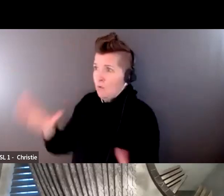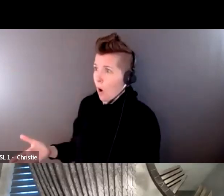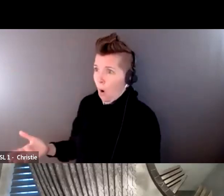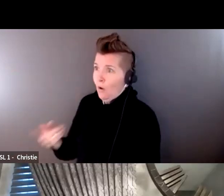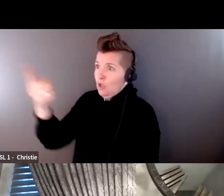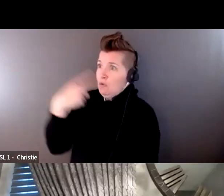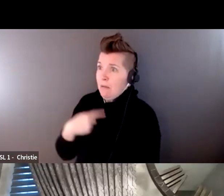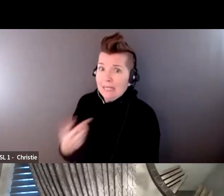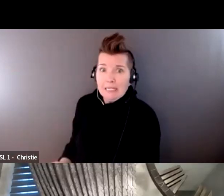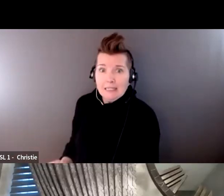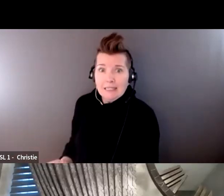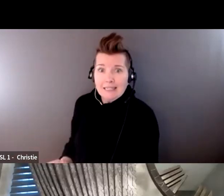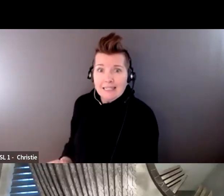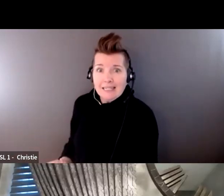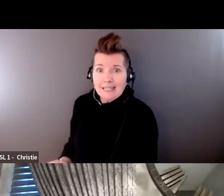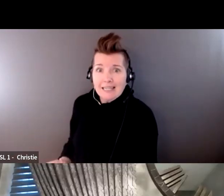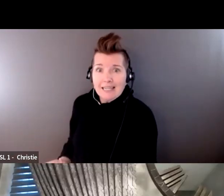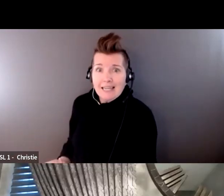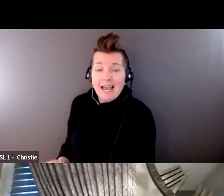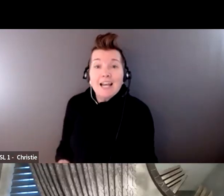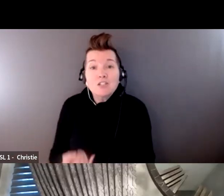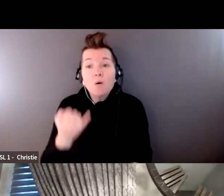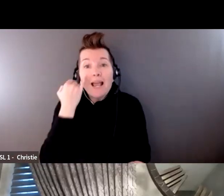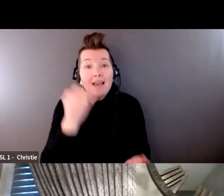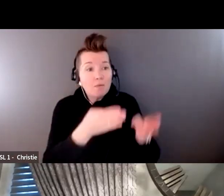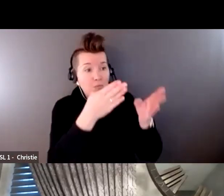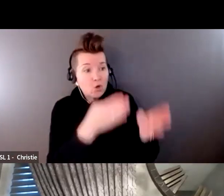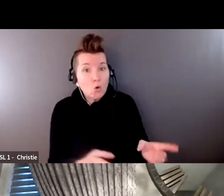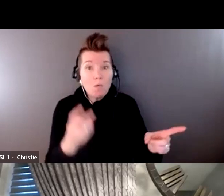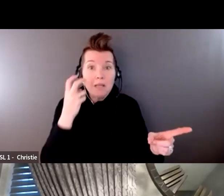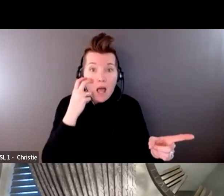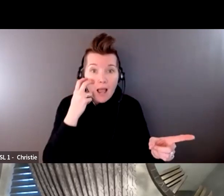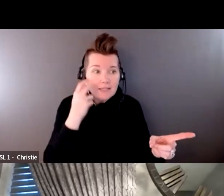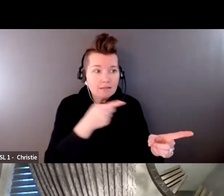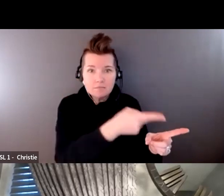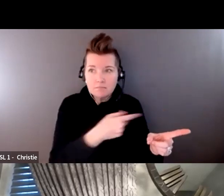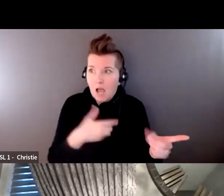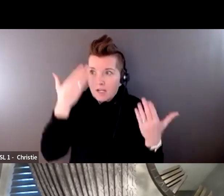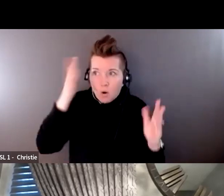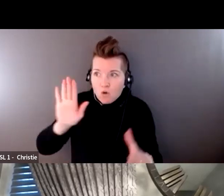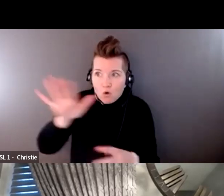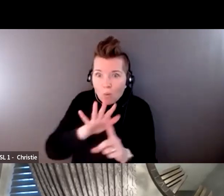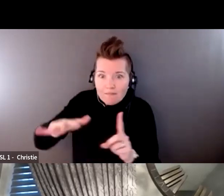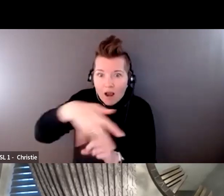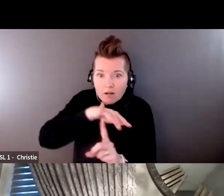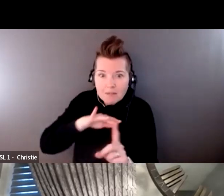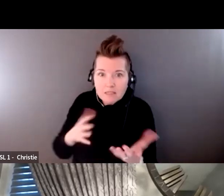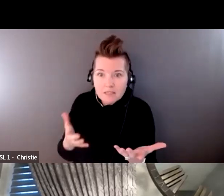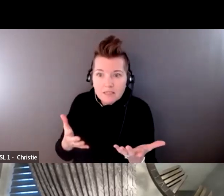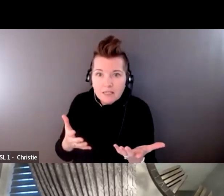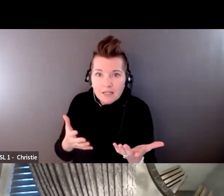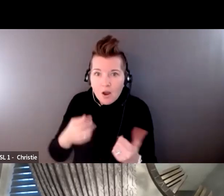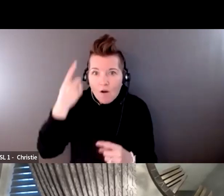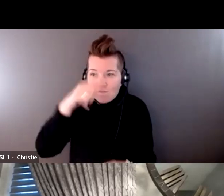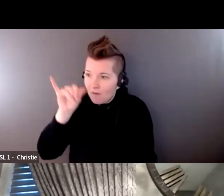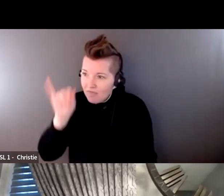for someone with a visual impairment, they don't understand your environment and they can't tell you, okay, for this part of